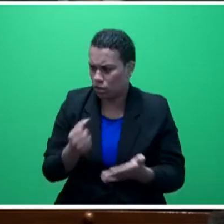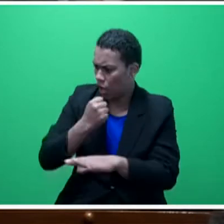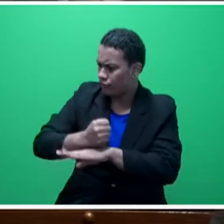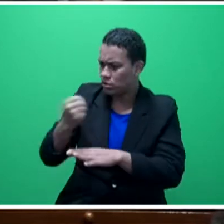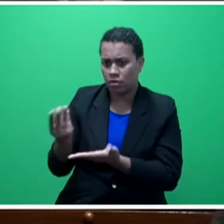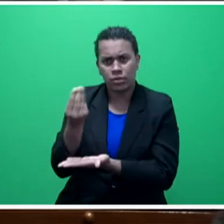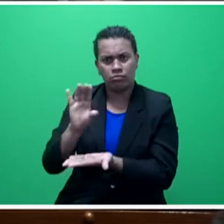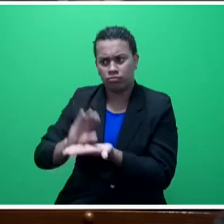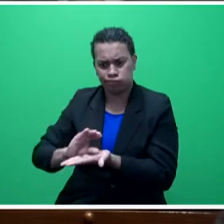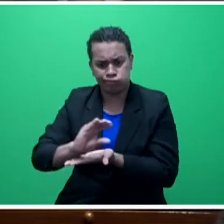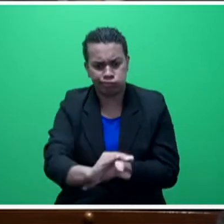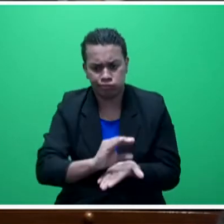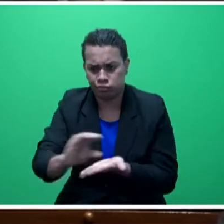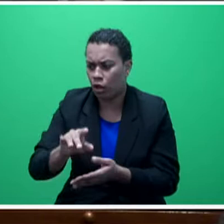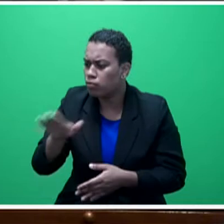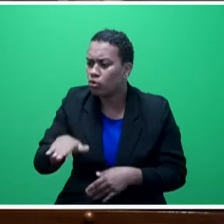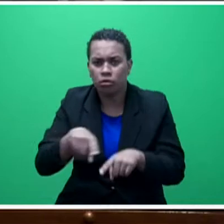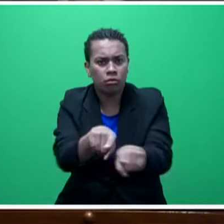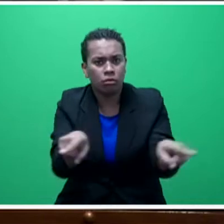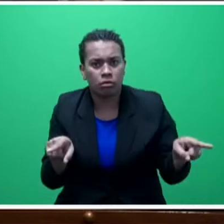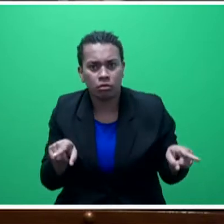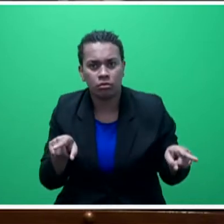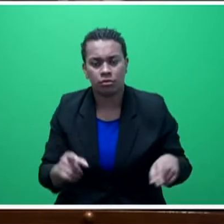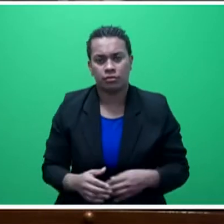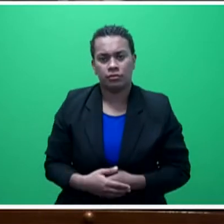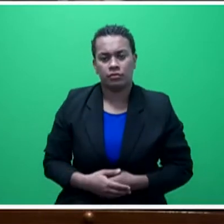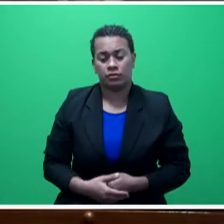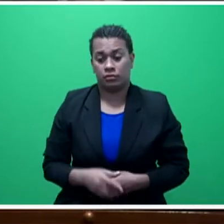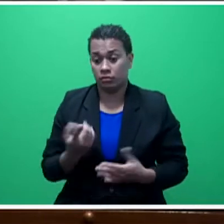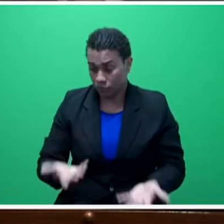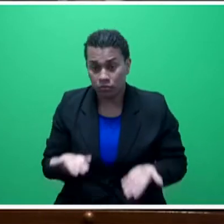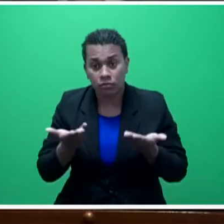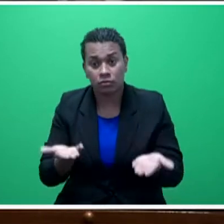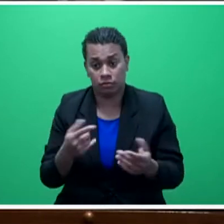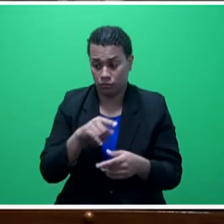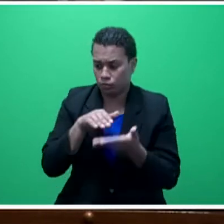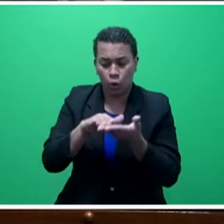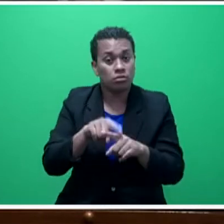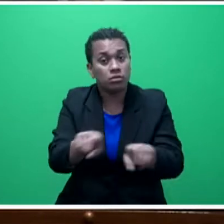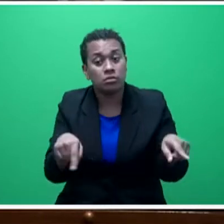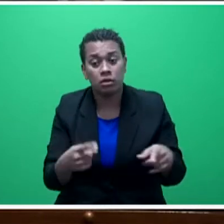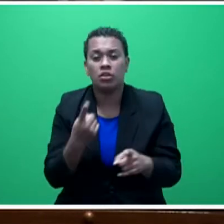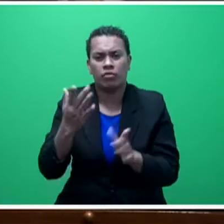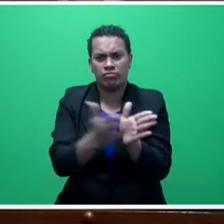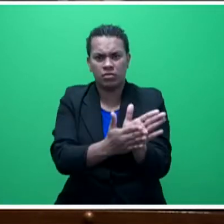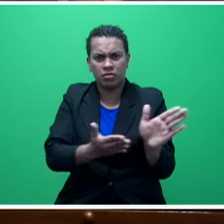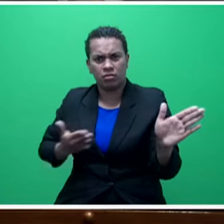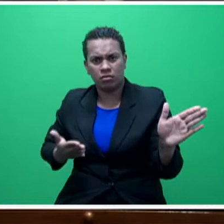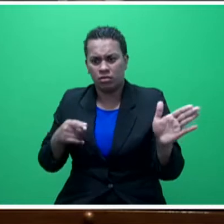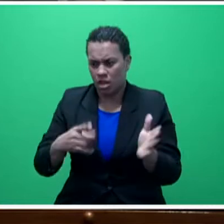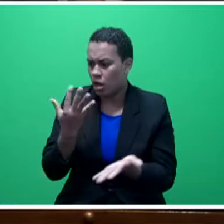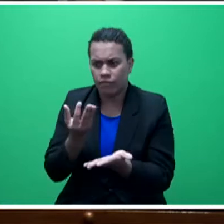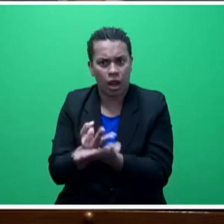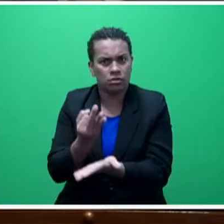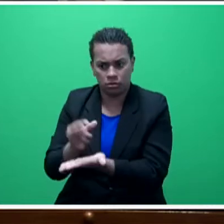population. Instead, we are financially securing the most vulnerable through the continued allotment of budget for all of our